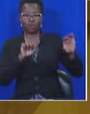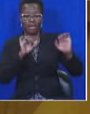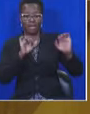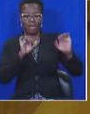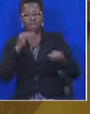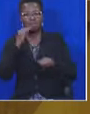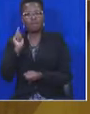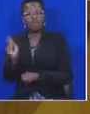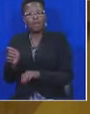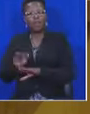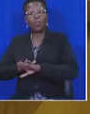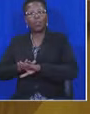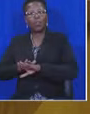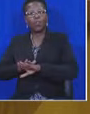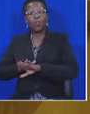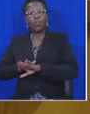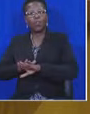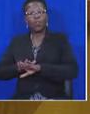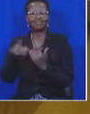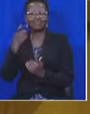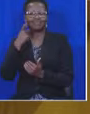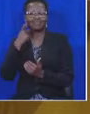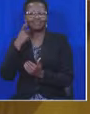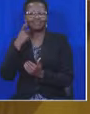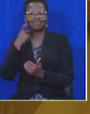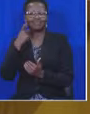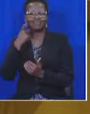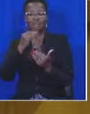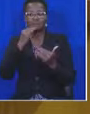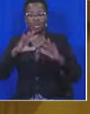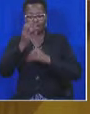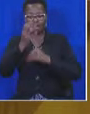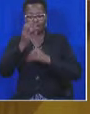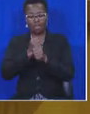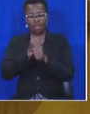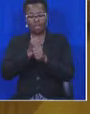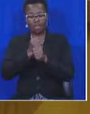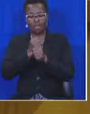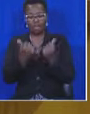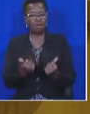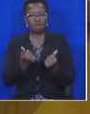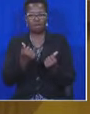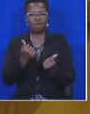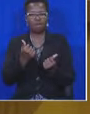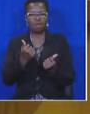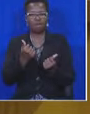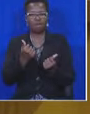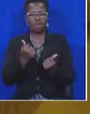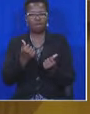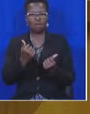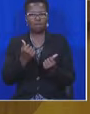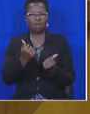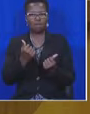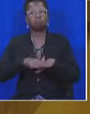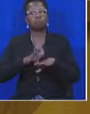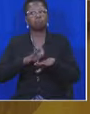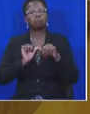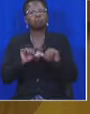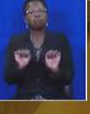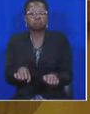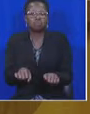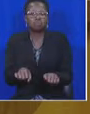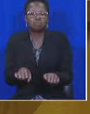fee-free education. And that does not disrupt your fiscals, because already you have made lots of commitments to social grants, to healthcare,